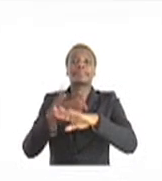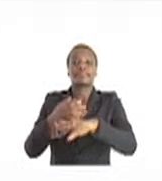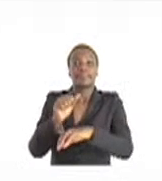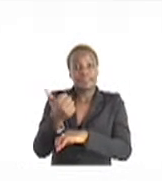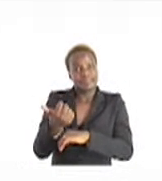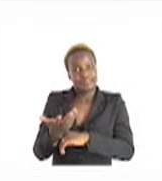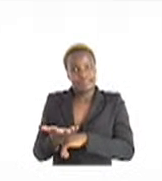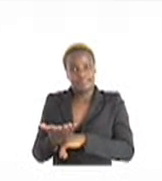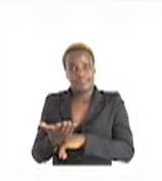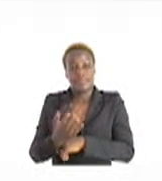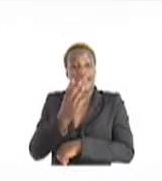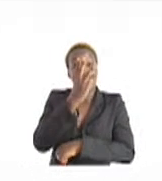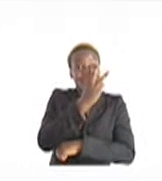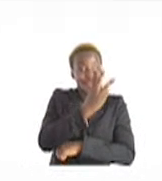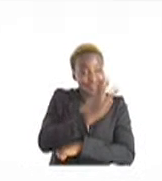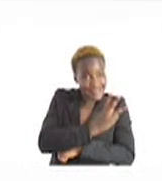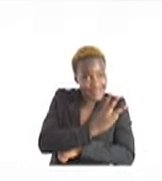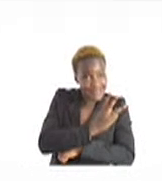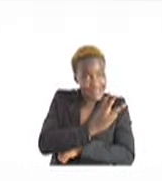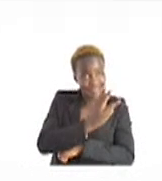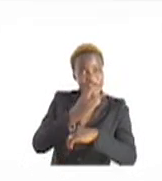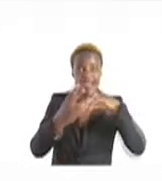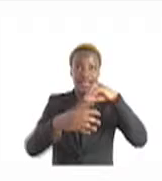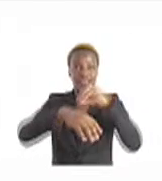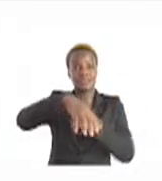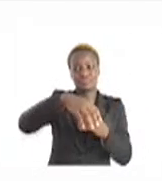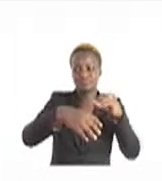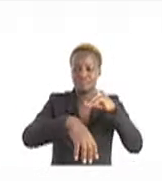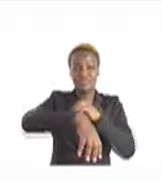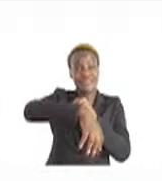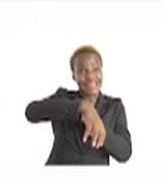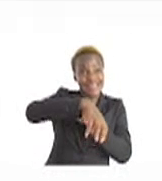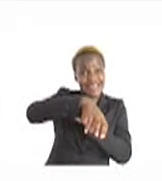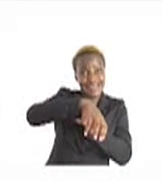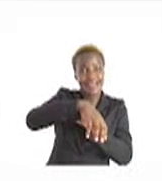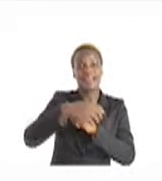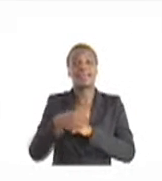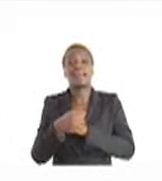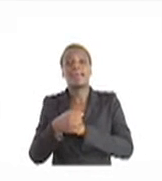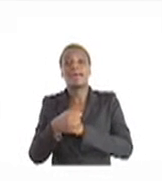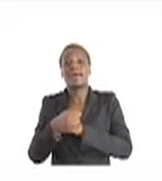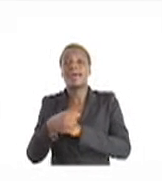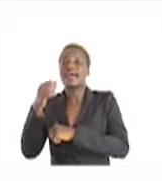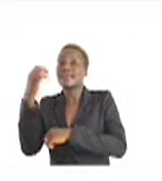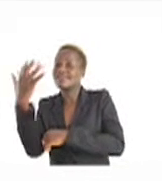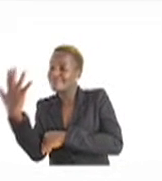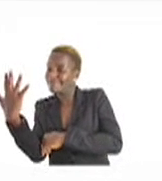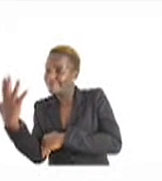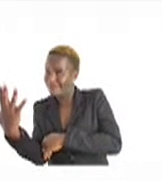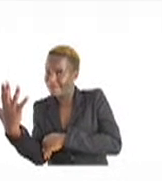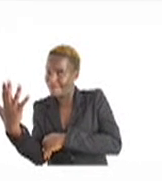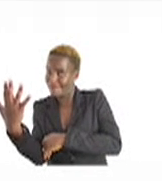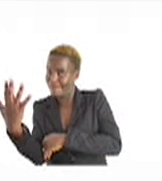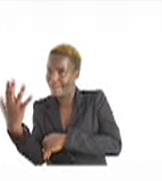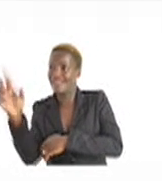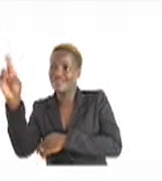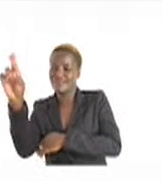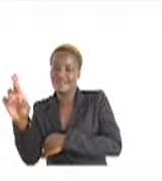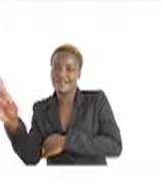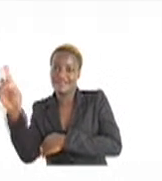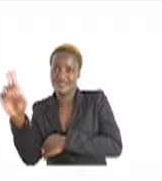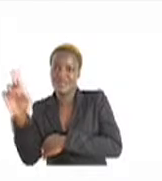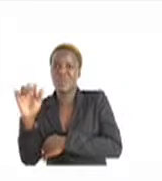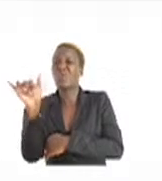We have 3 grapes on the left side and 5 grapes on the right side. Which one do you think